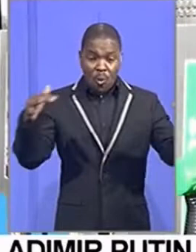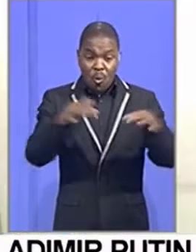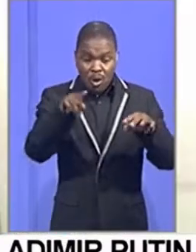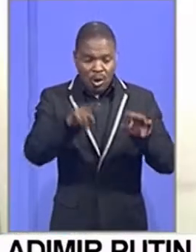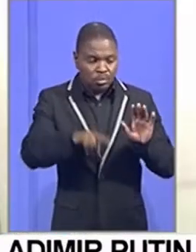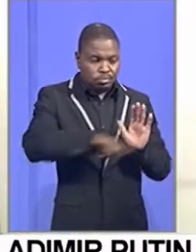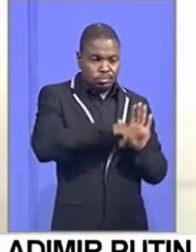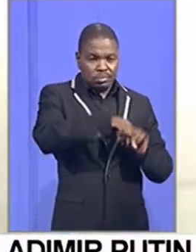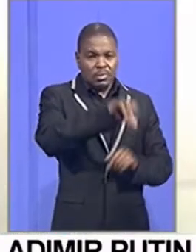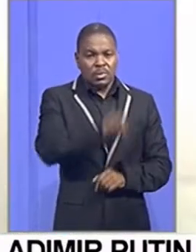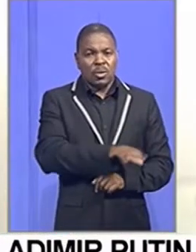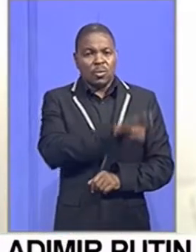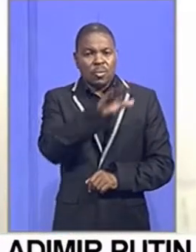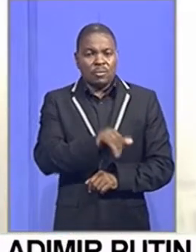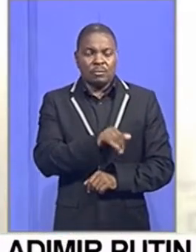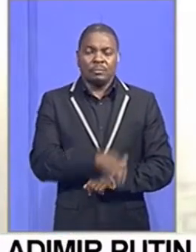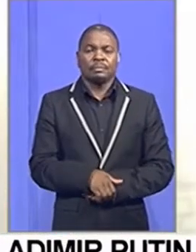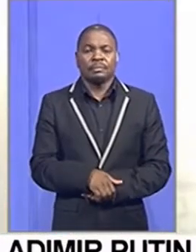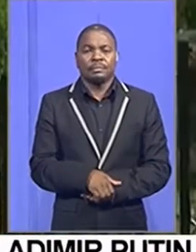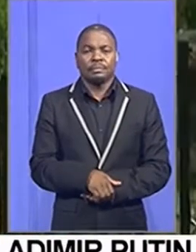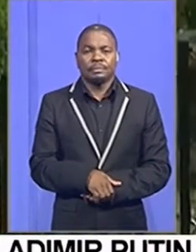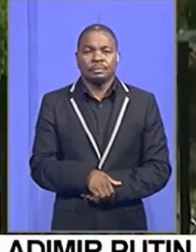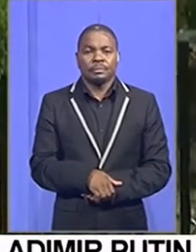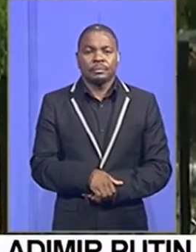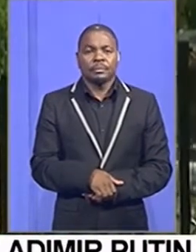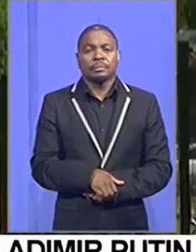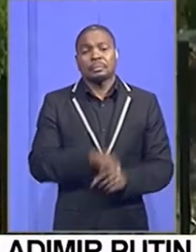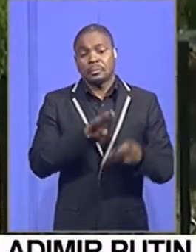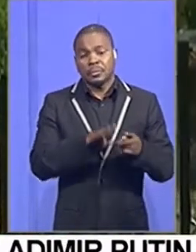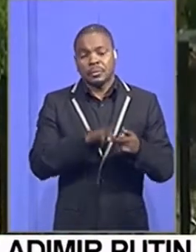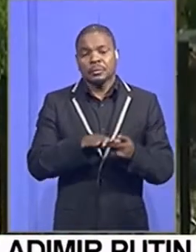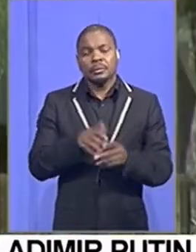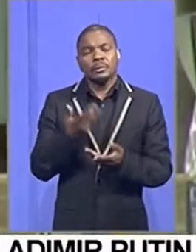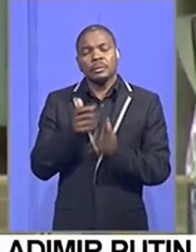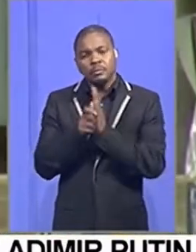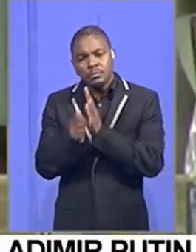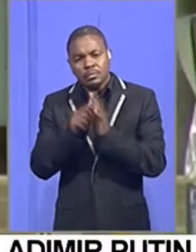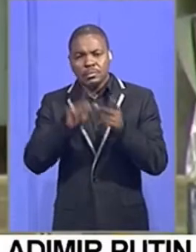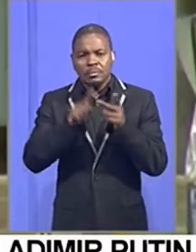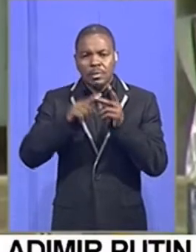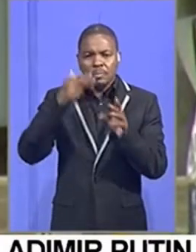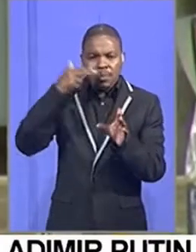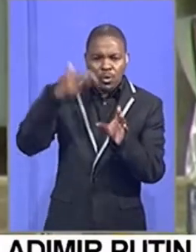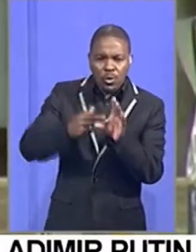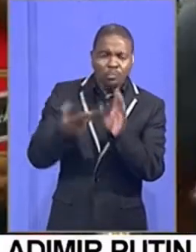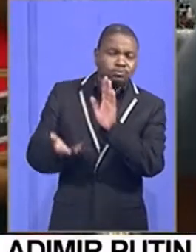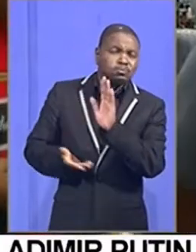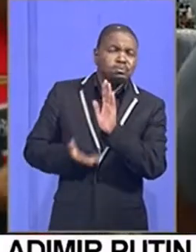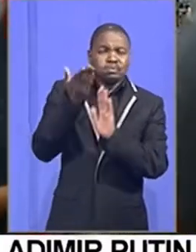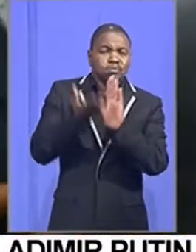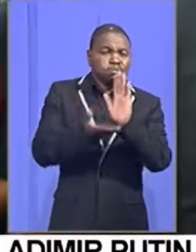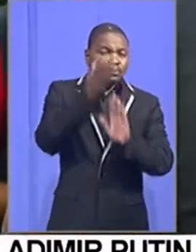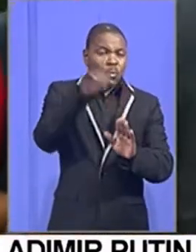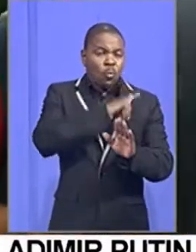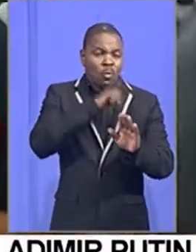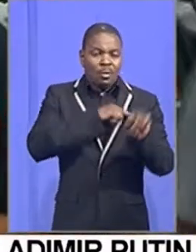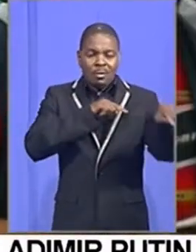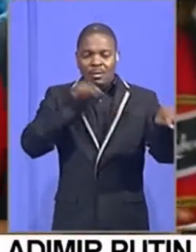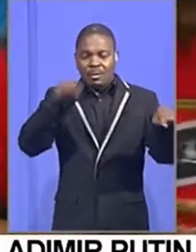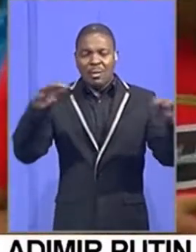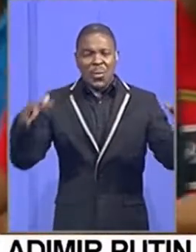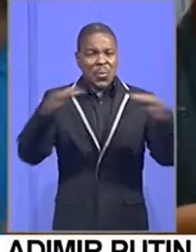pele magareng ga dinaga tšeo ka bobedi. Theko ya mabele le makhura e goletše godimo ka lebaka la dikgohlano tšeo di tšwelago pele ka